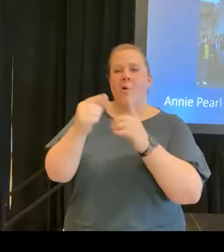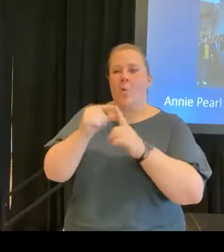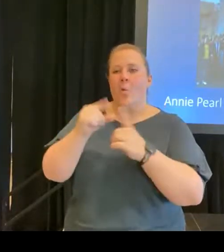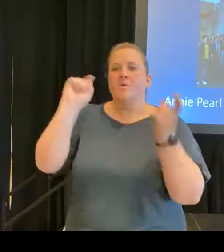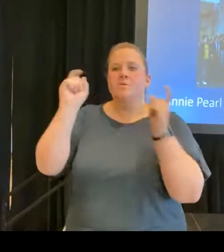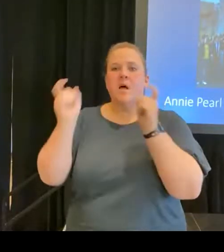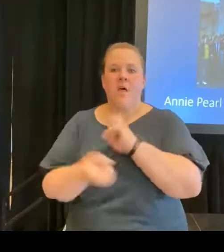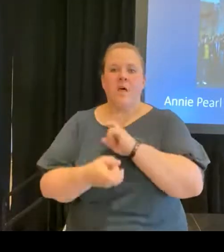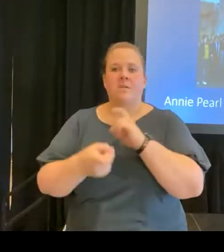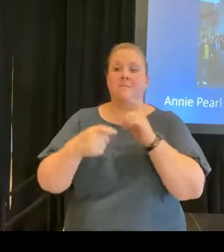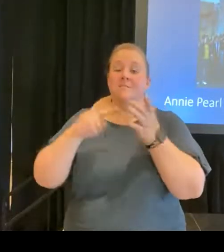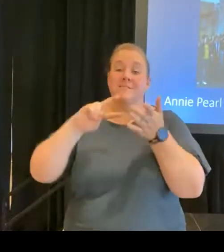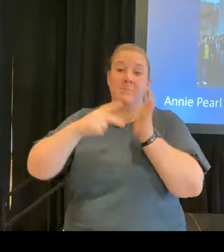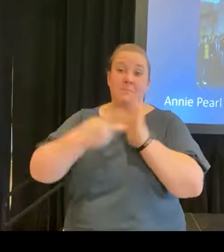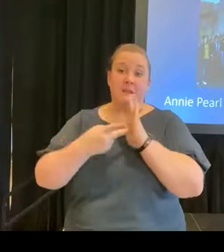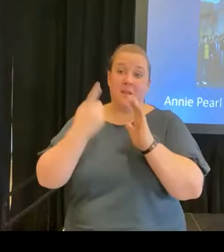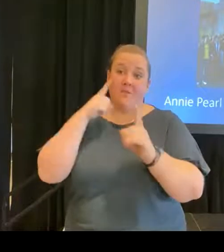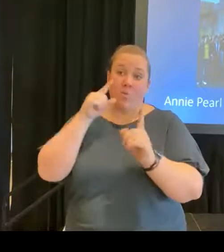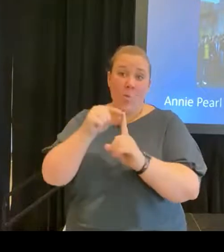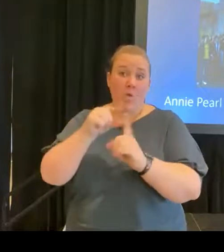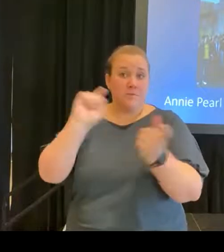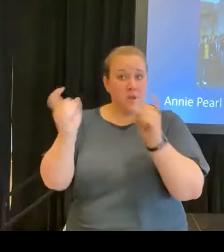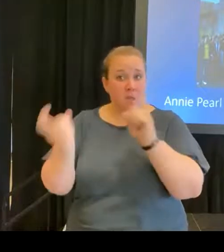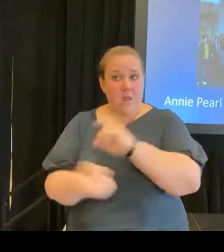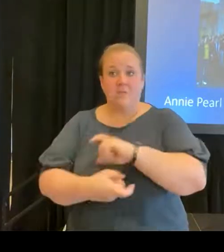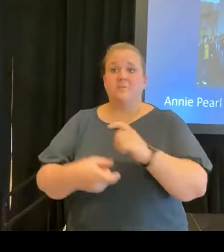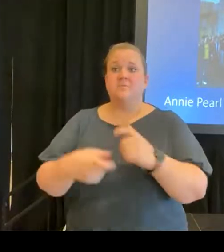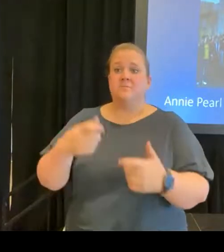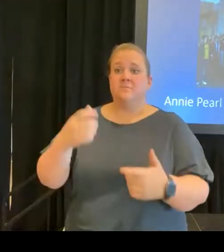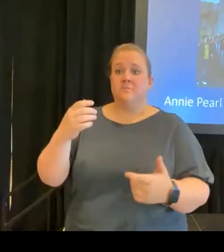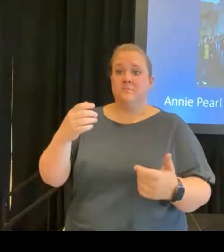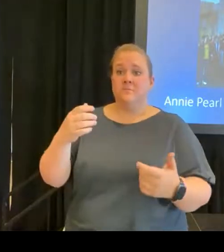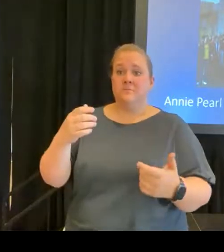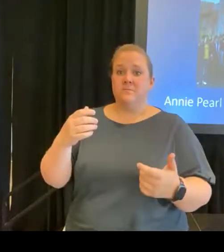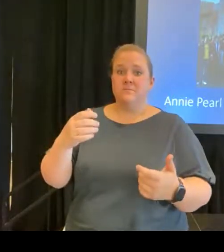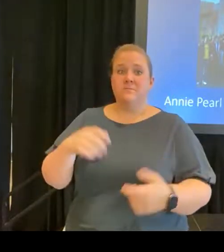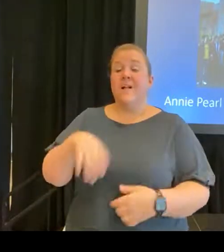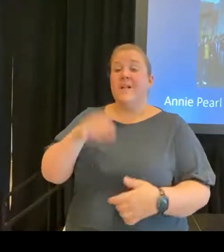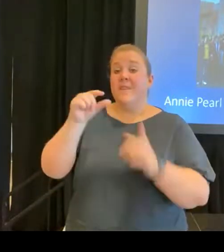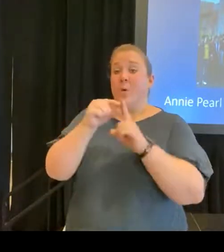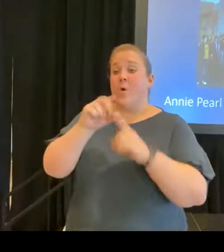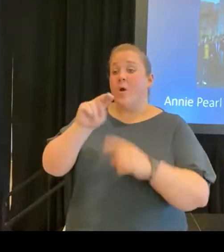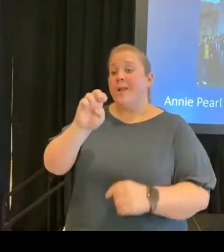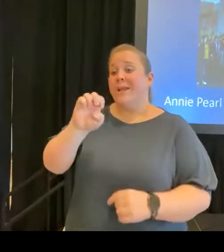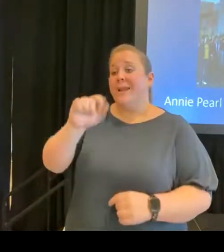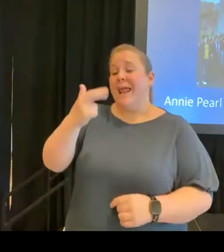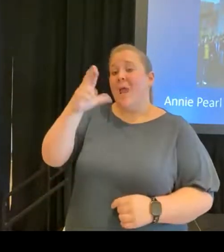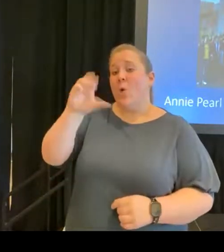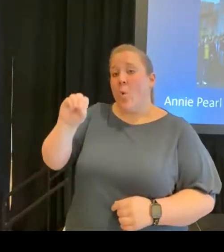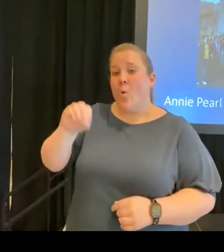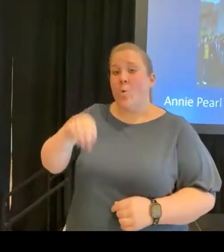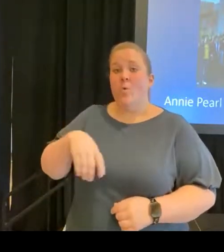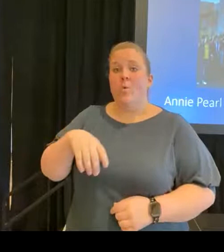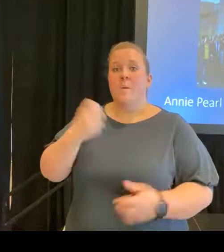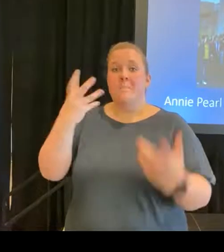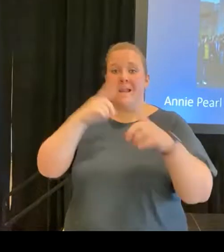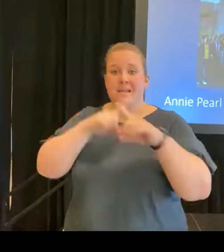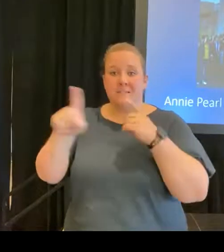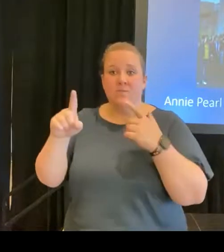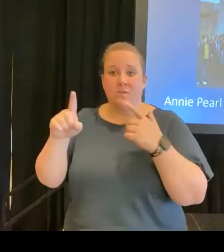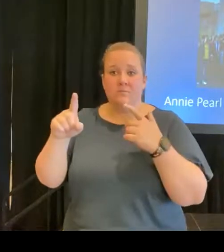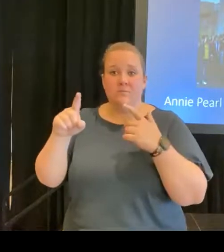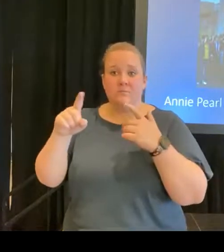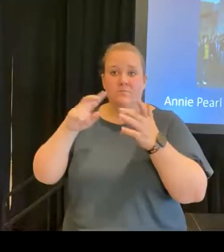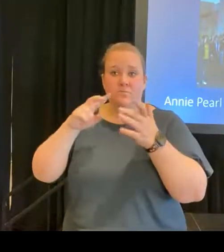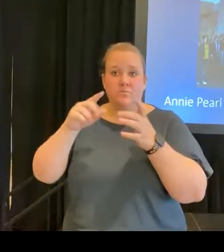changed the meaning of a lot of words. They changed the meaning of the word Negro. they changed the meaning with several meanings of